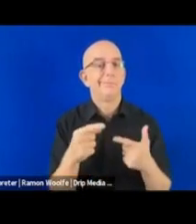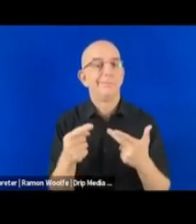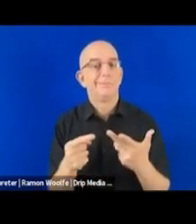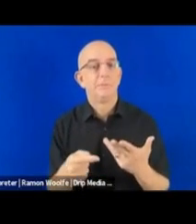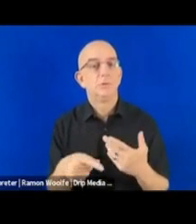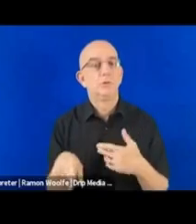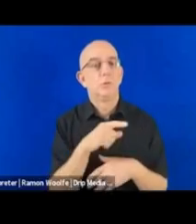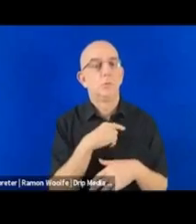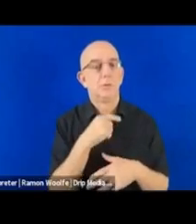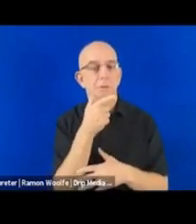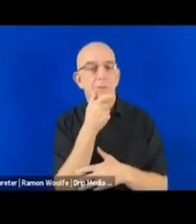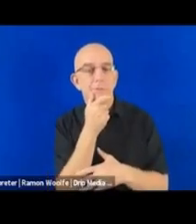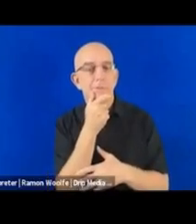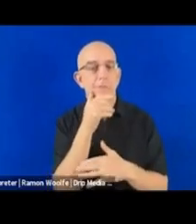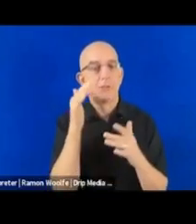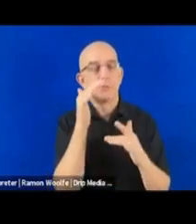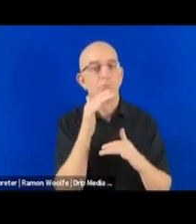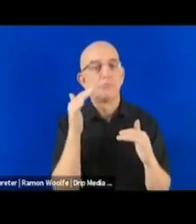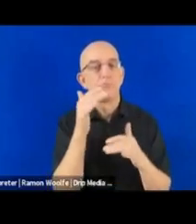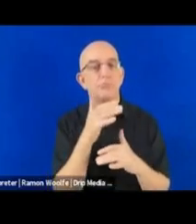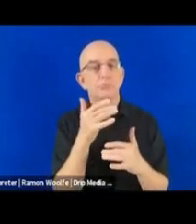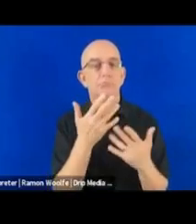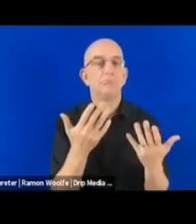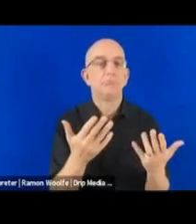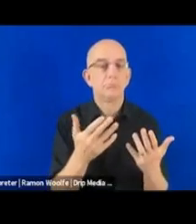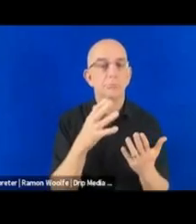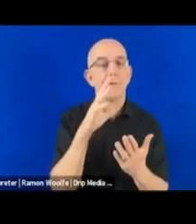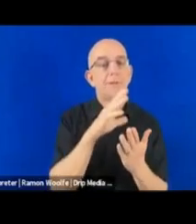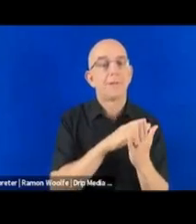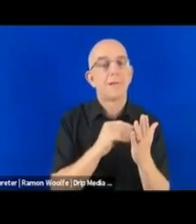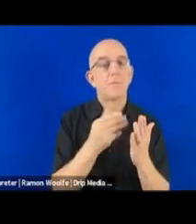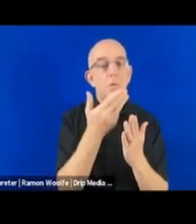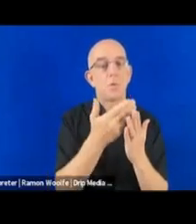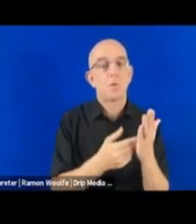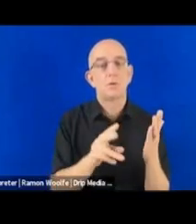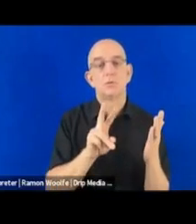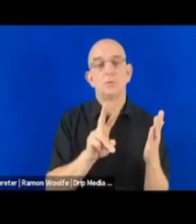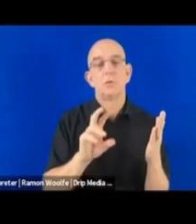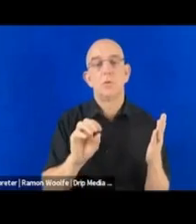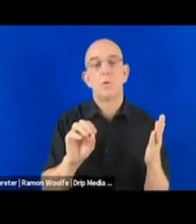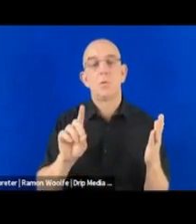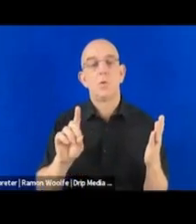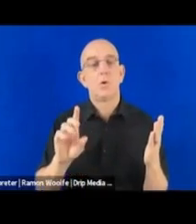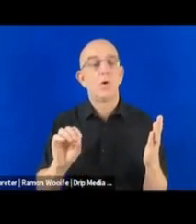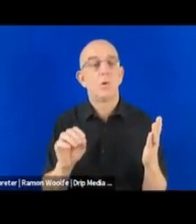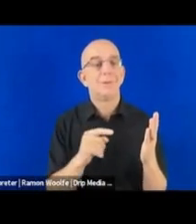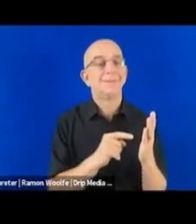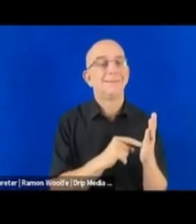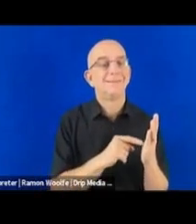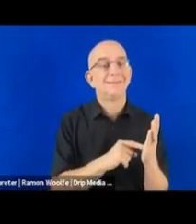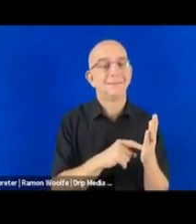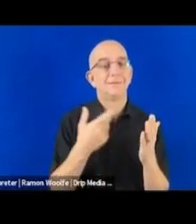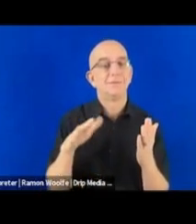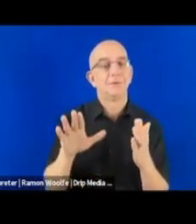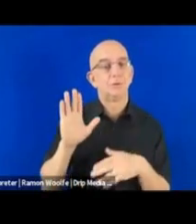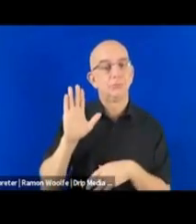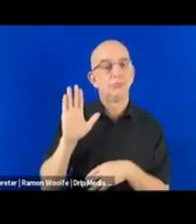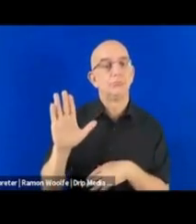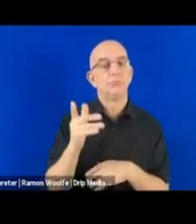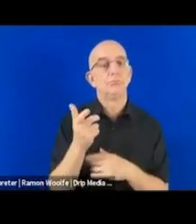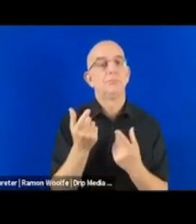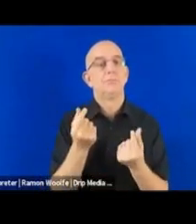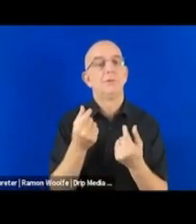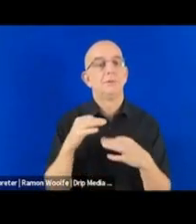to adequately provide social protection activities at the national, district, but also community